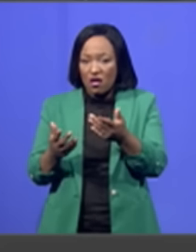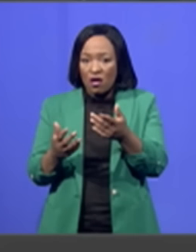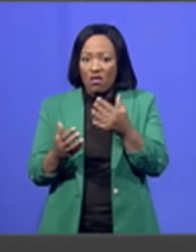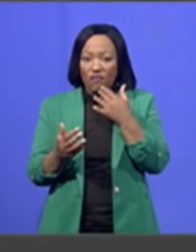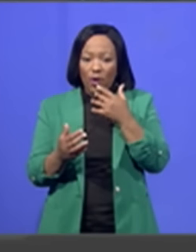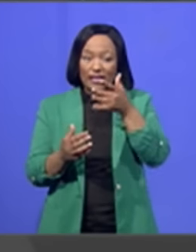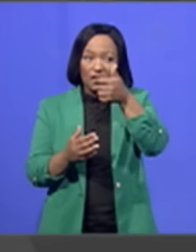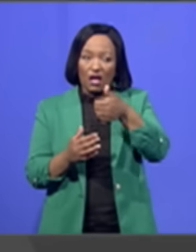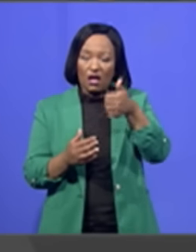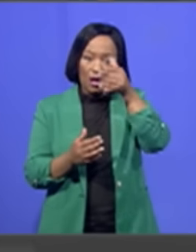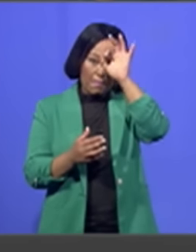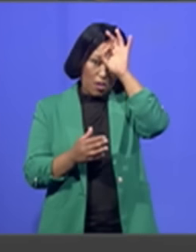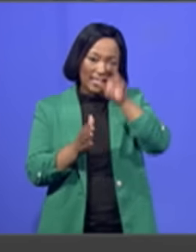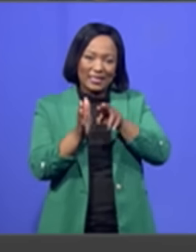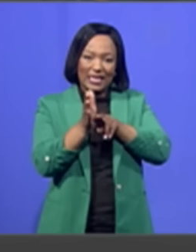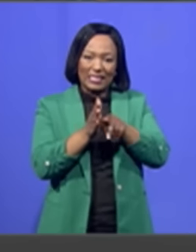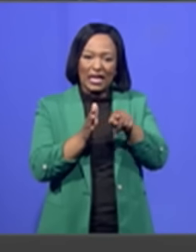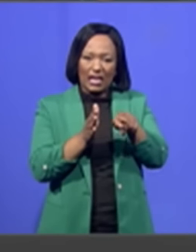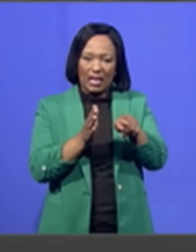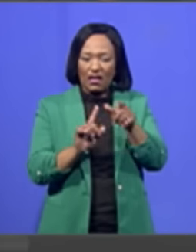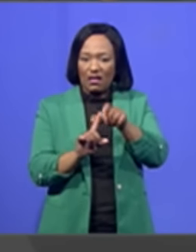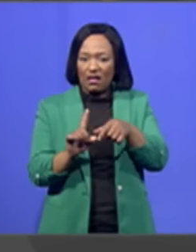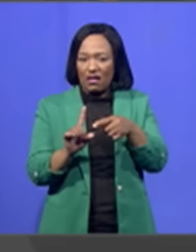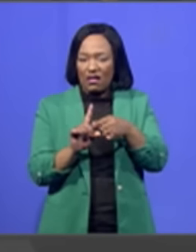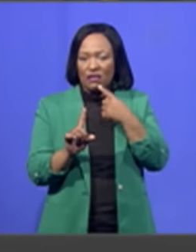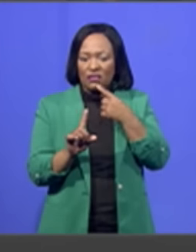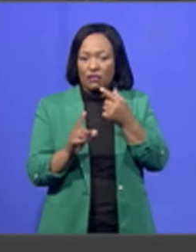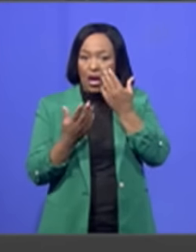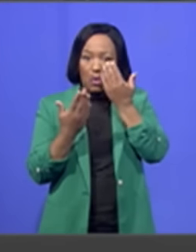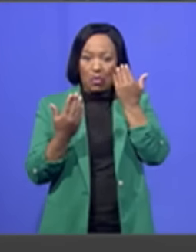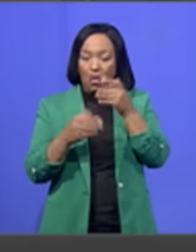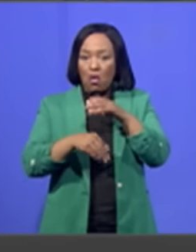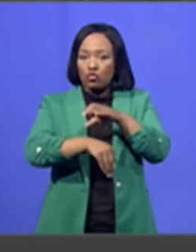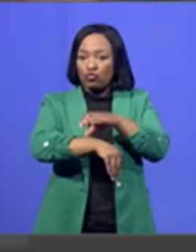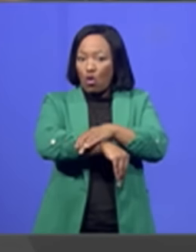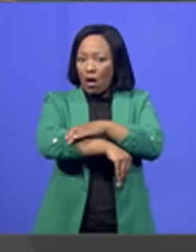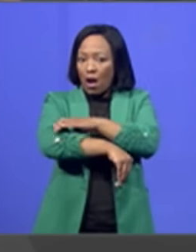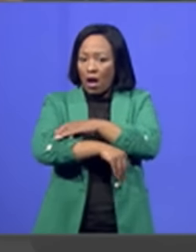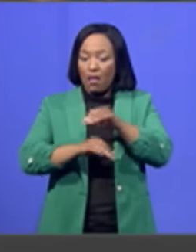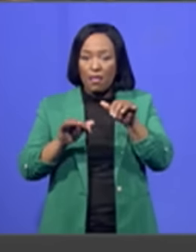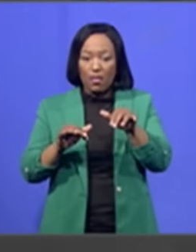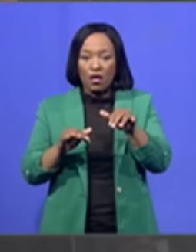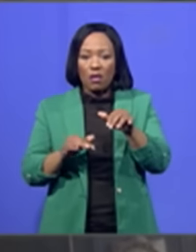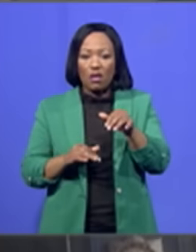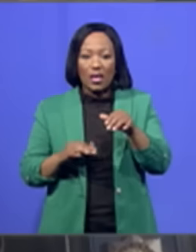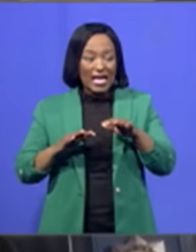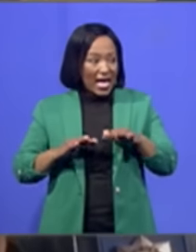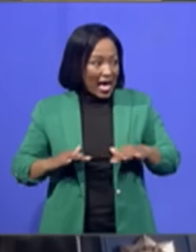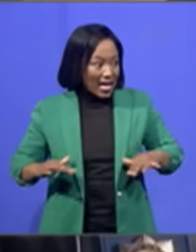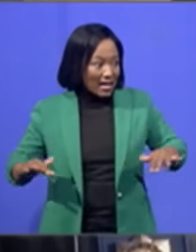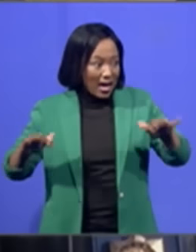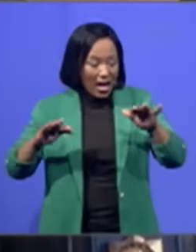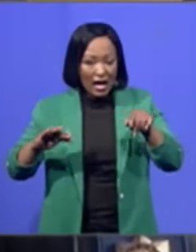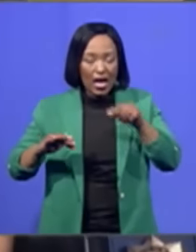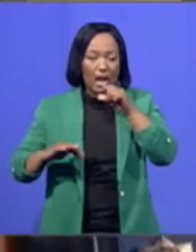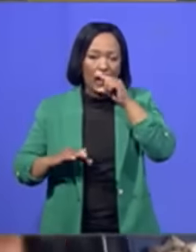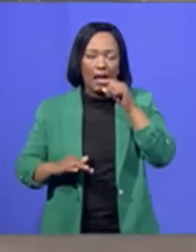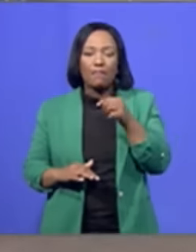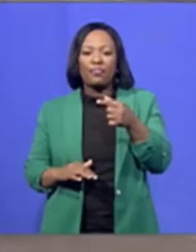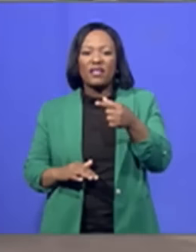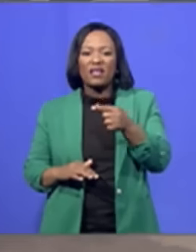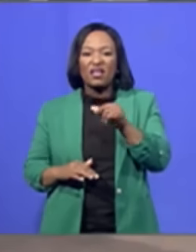saying, and they just fear, I don't know how many of the Tsongas people, because this place called Giyani, this area. Batlhankedi ba molao